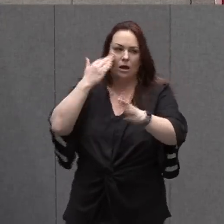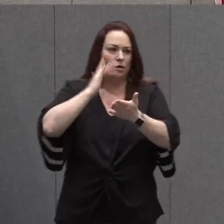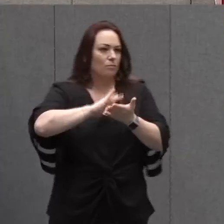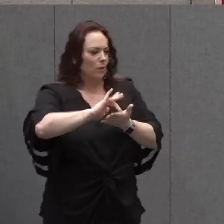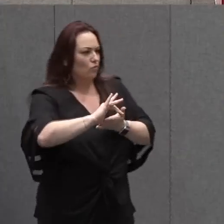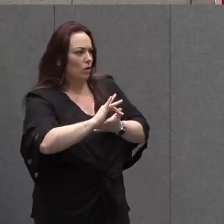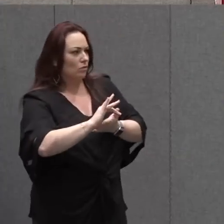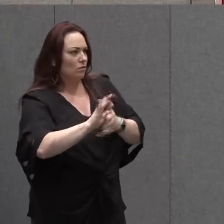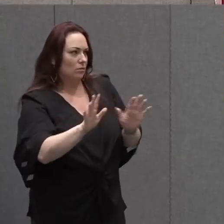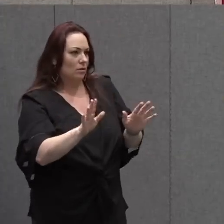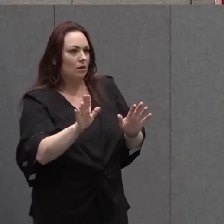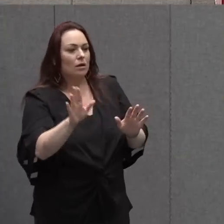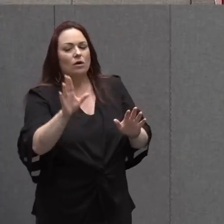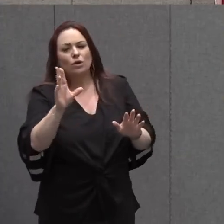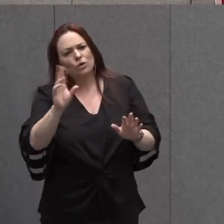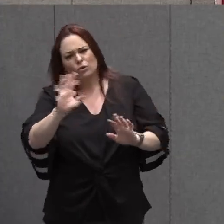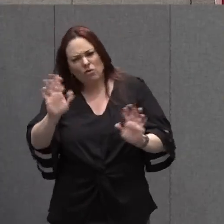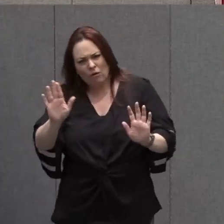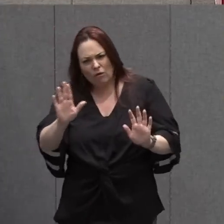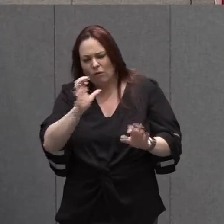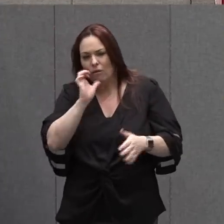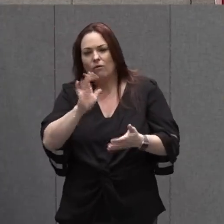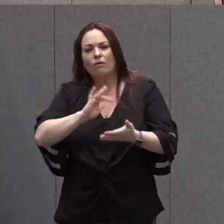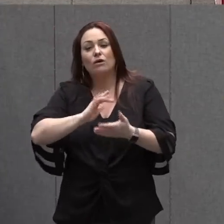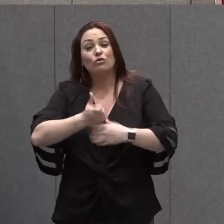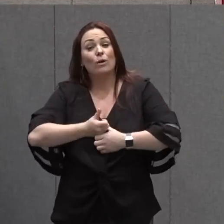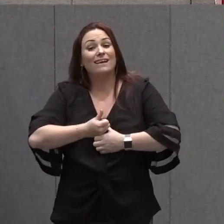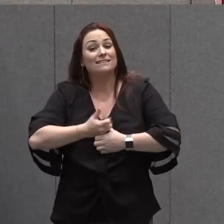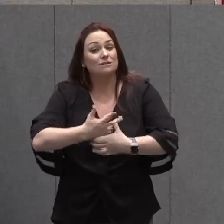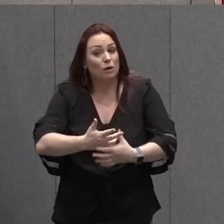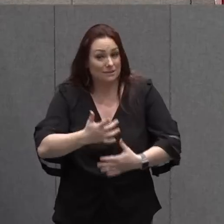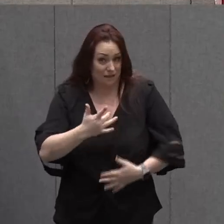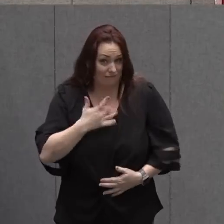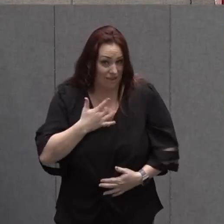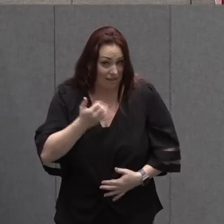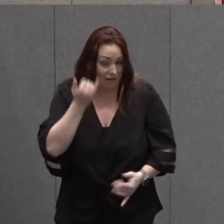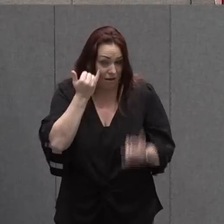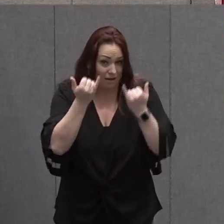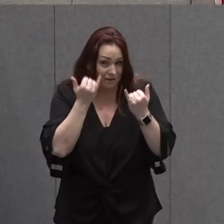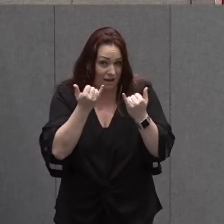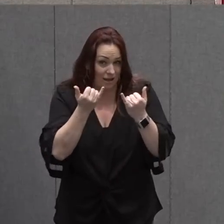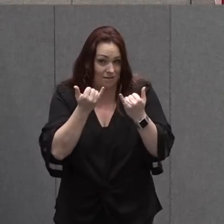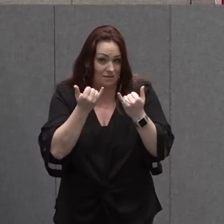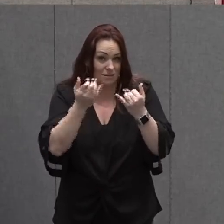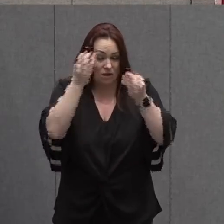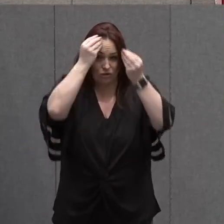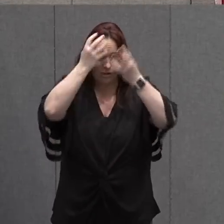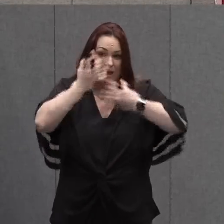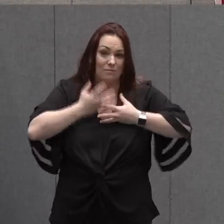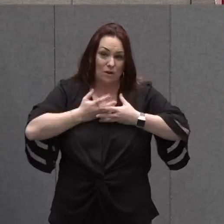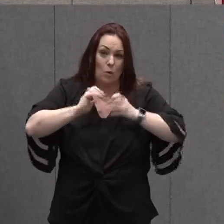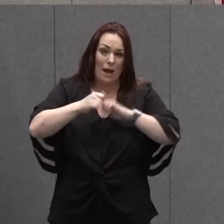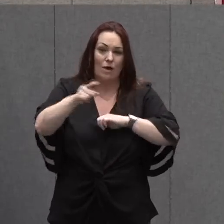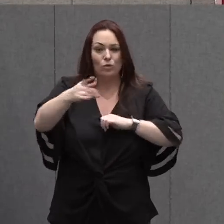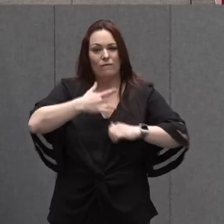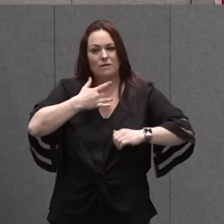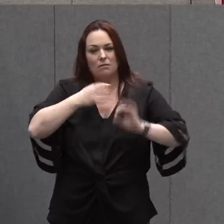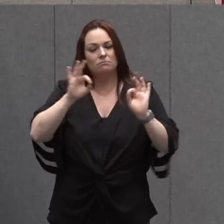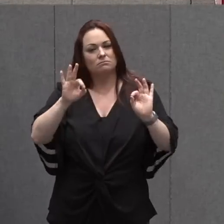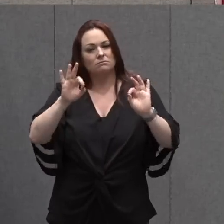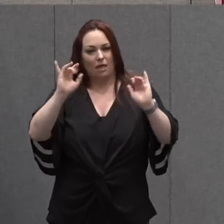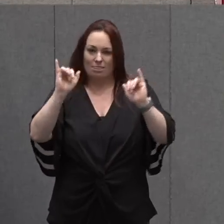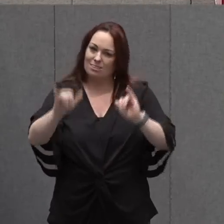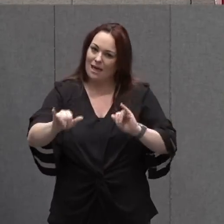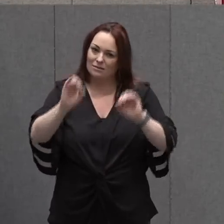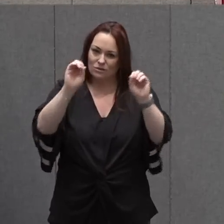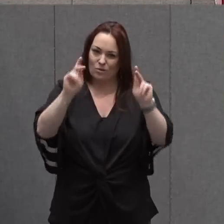not being rude. You're expressing your feelings, your ideas. You're not being mean to me. You're just letting me know how you feel, and that's okay. Okay.